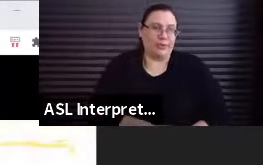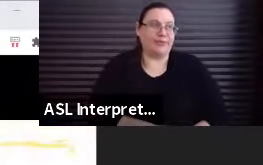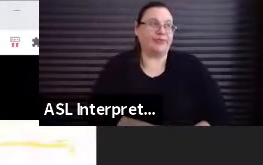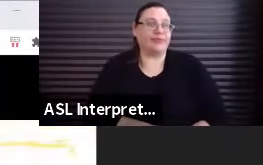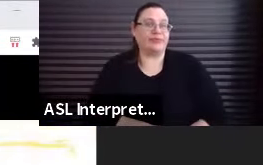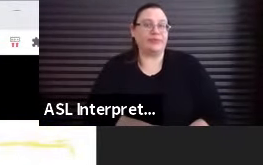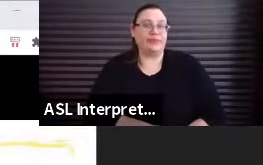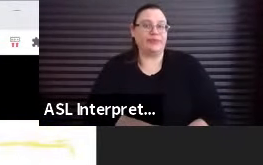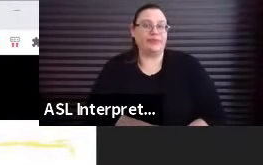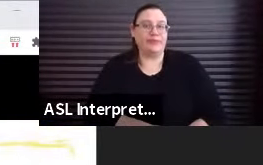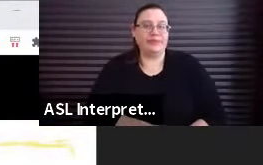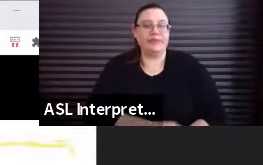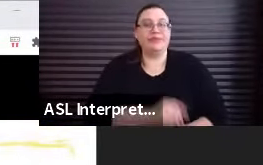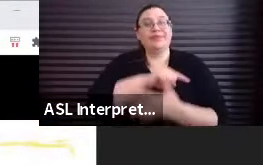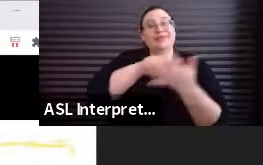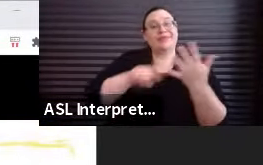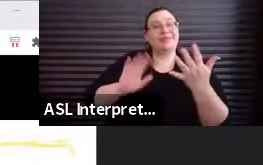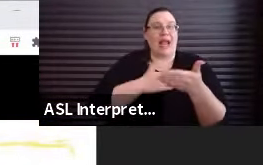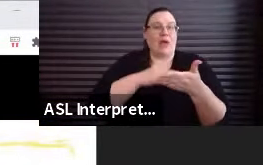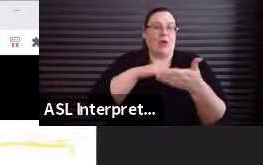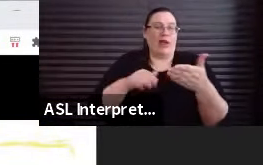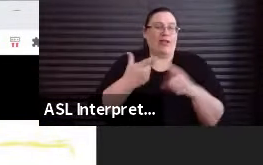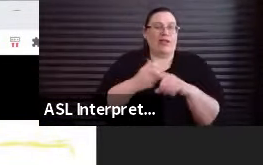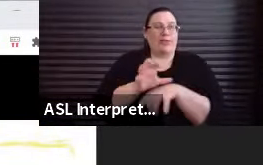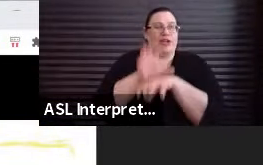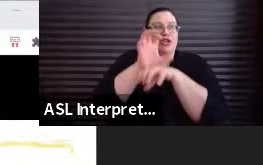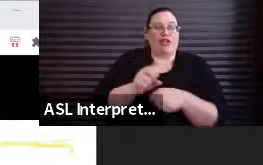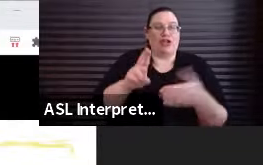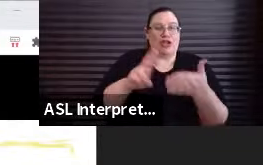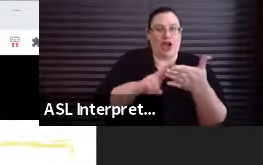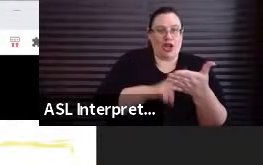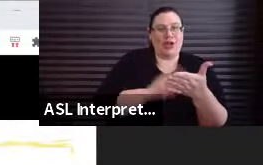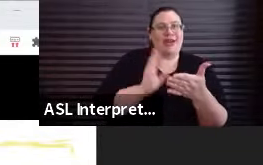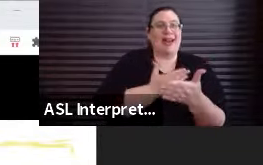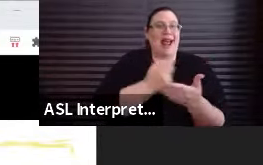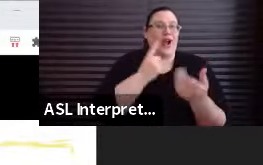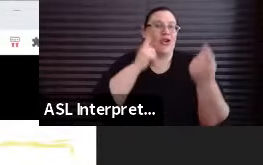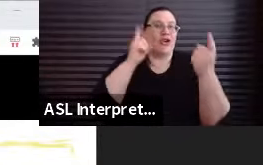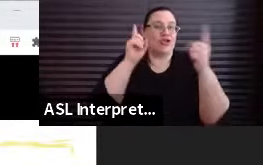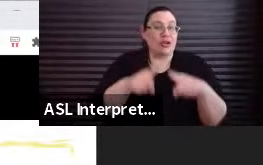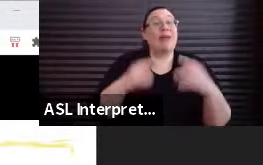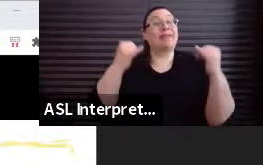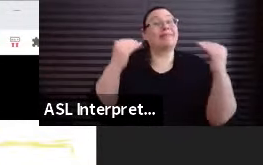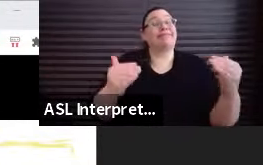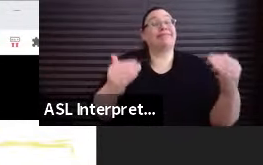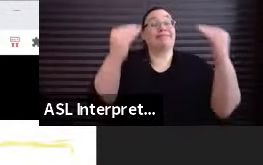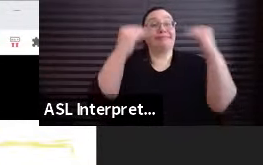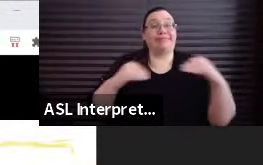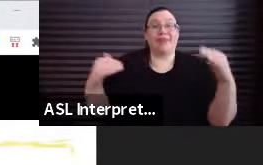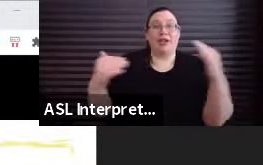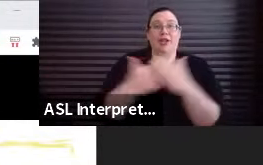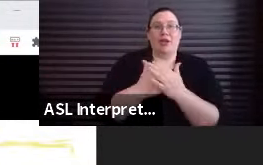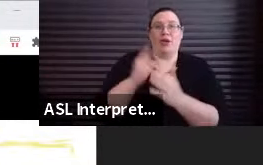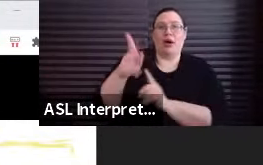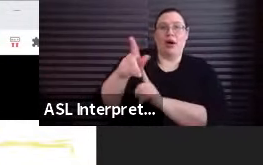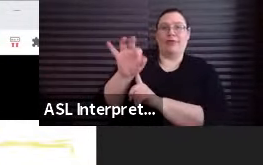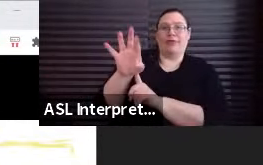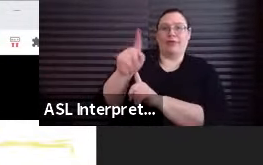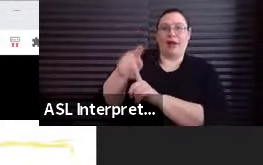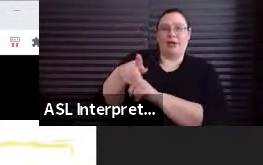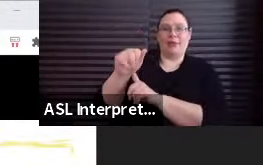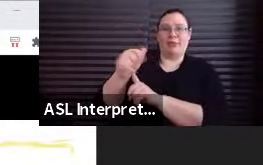So those are our waivers under the traditional contract and our agreement. Now we're going to turn to the new upfront packages